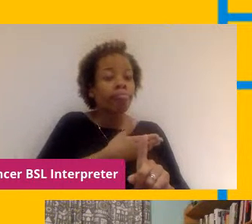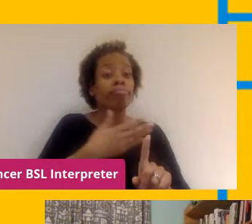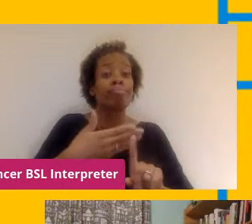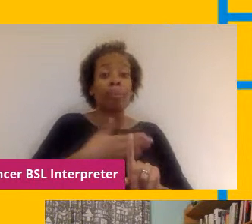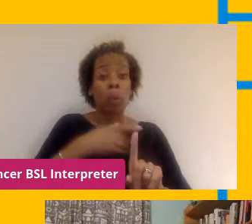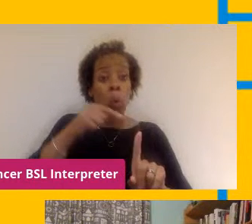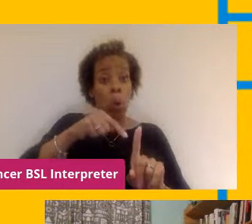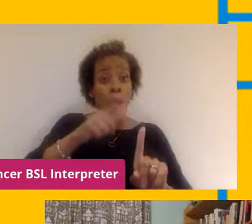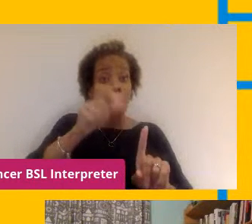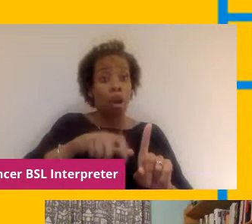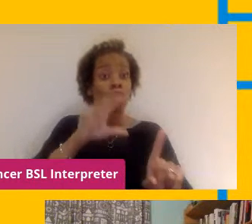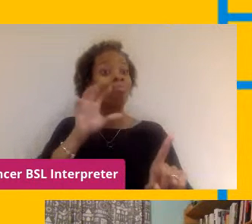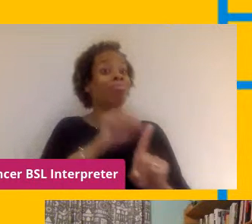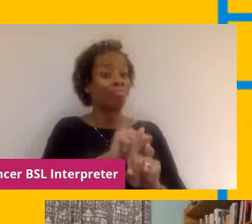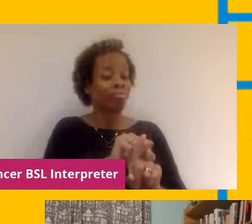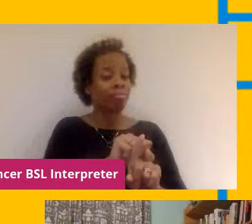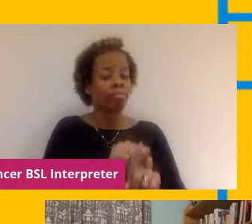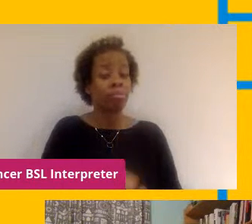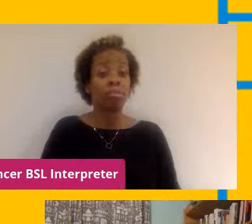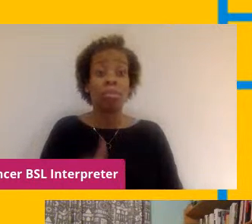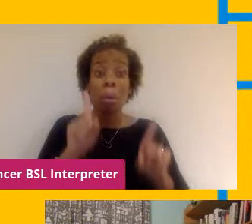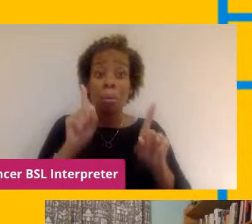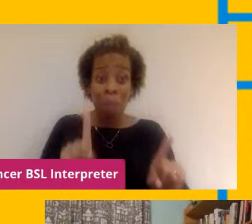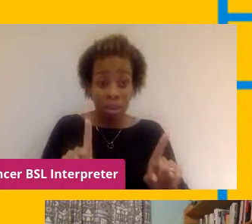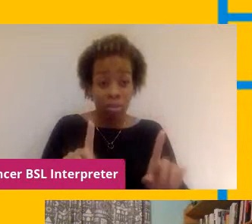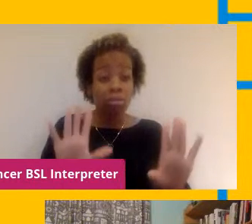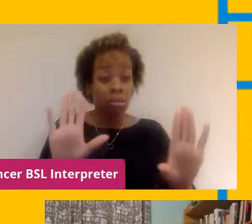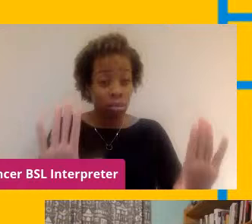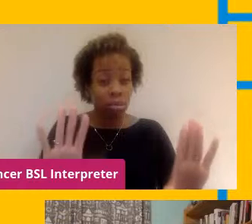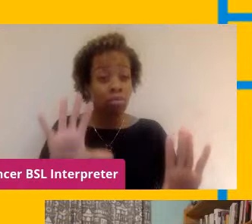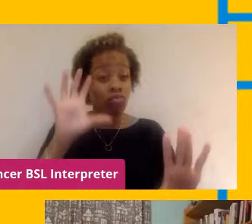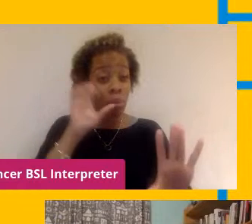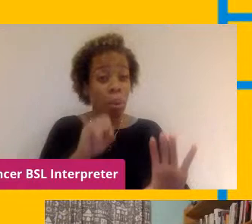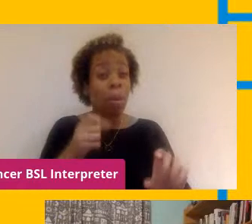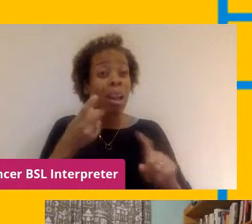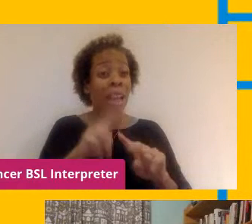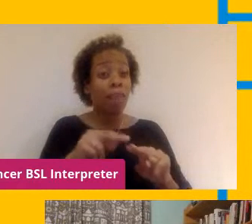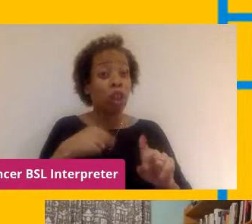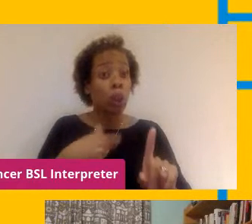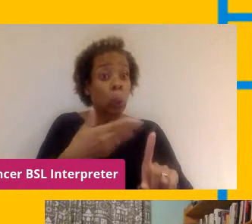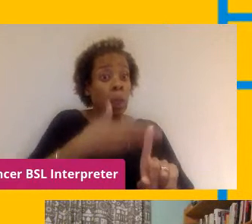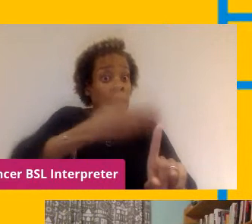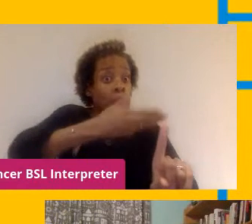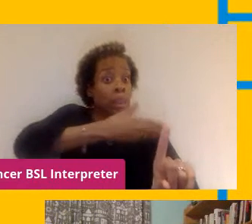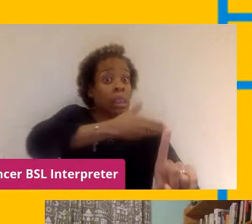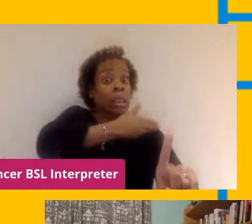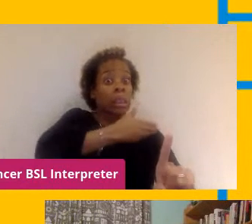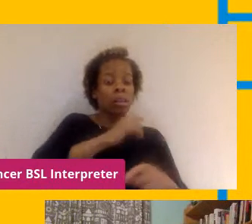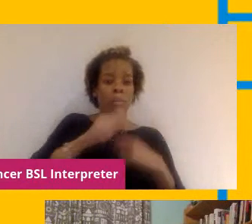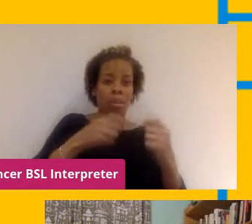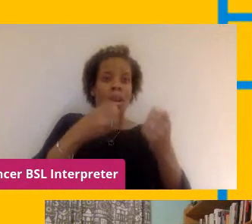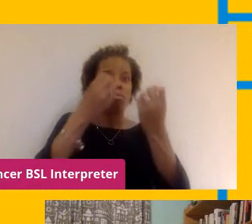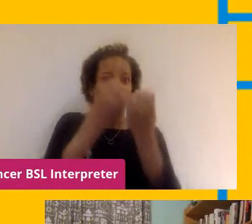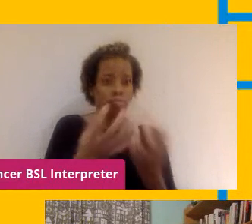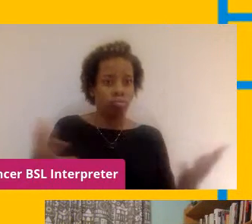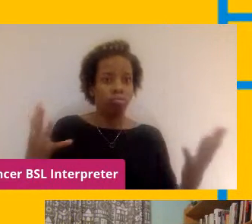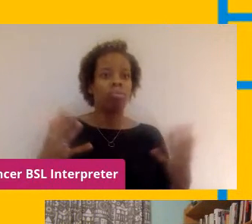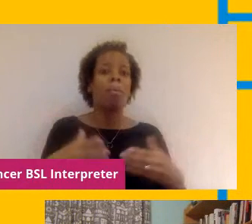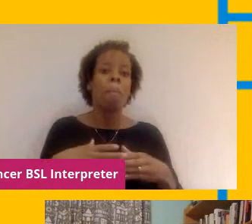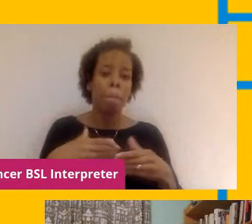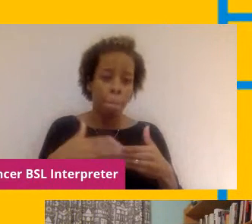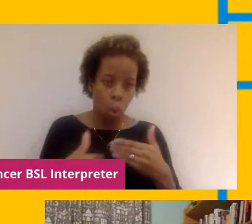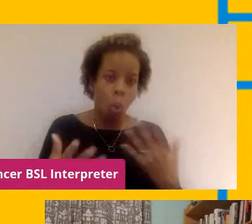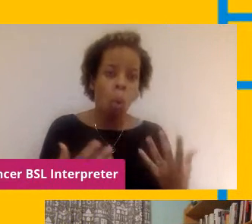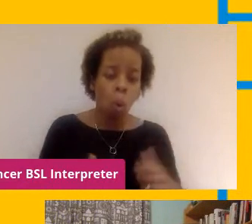case. Whereas, if you extend that window, the numbers might be higher. And the whole thing just adds up to a